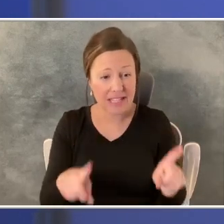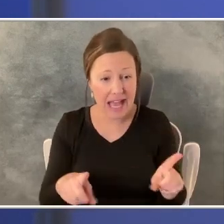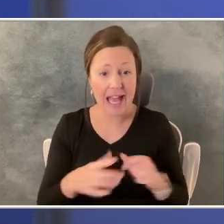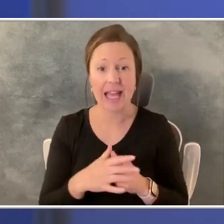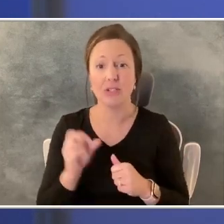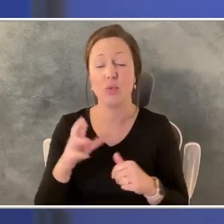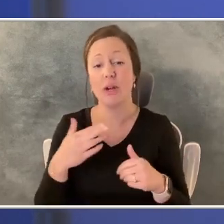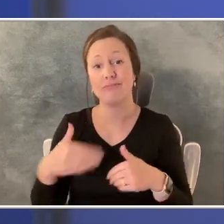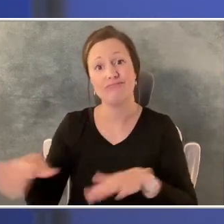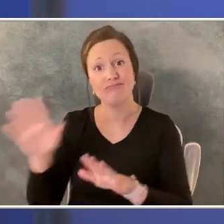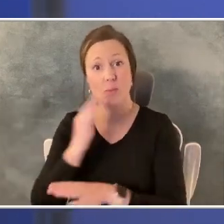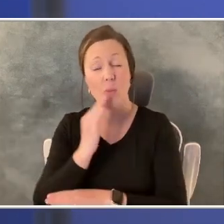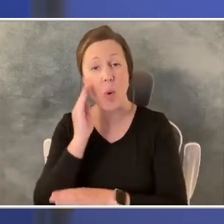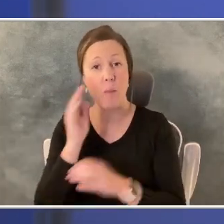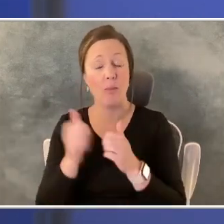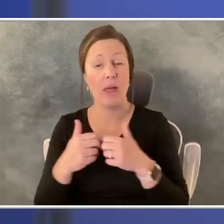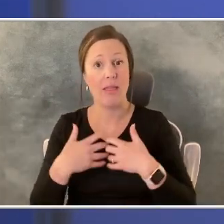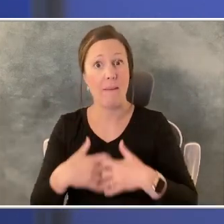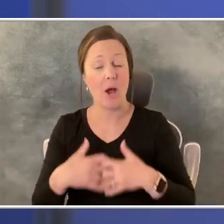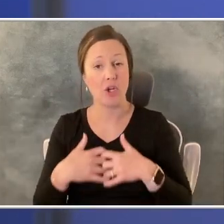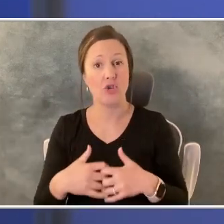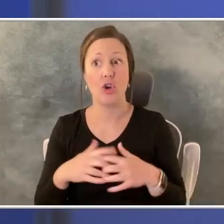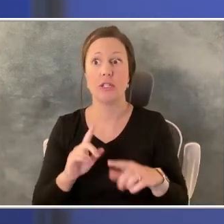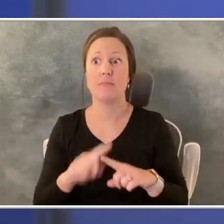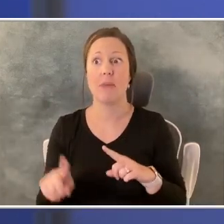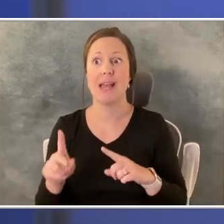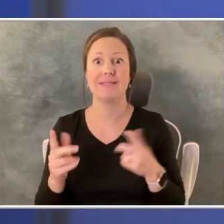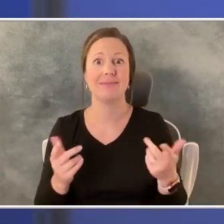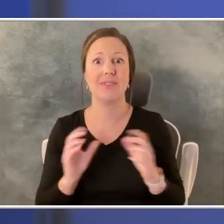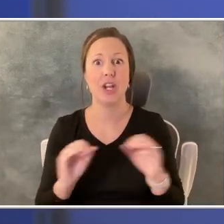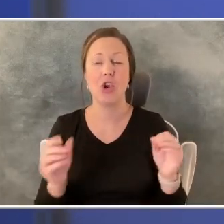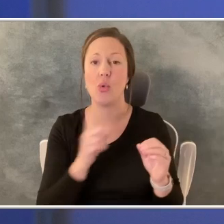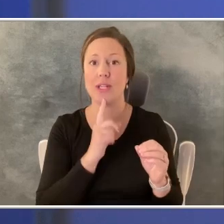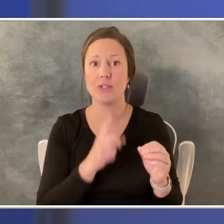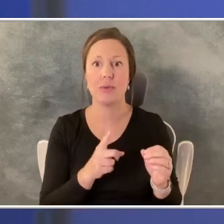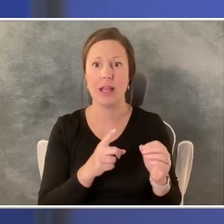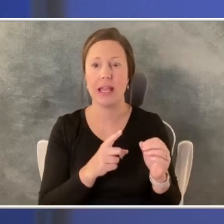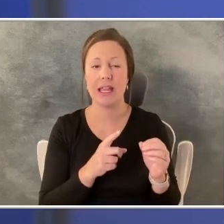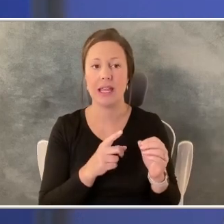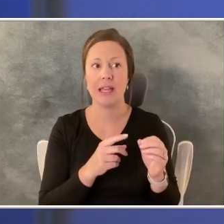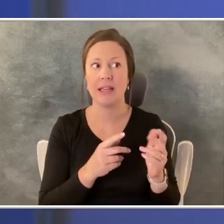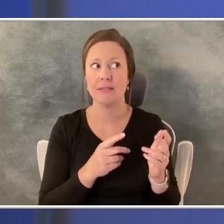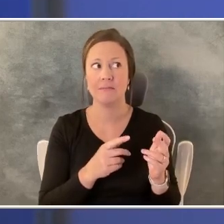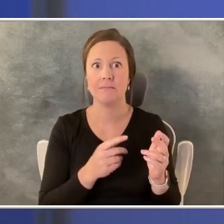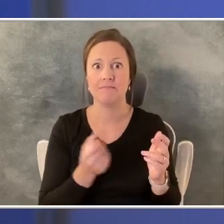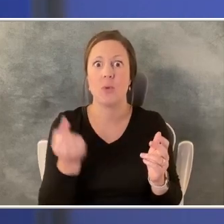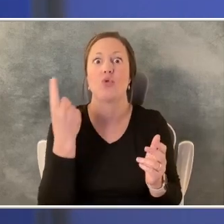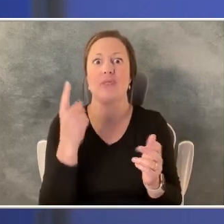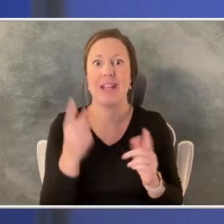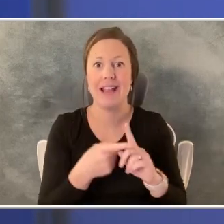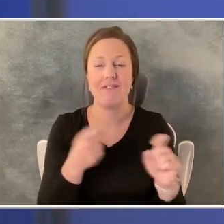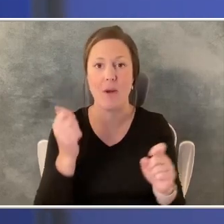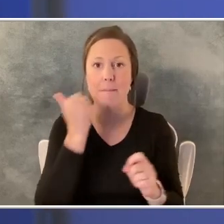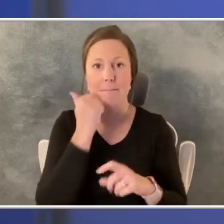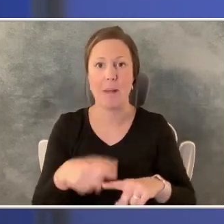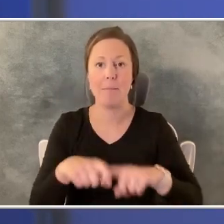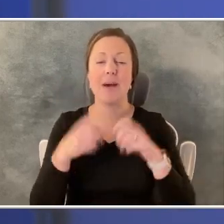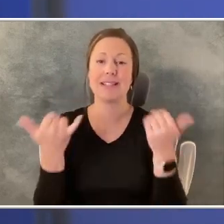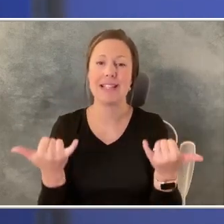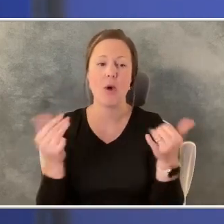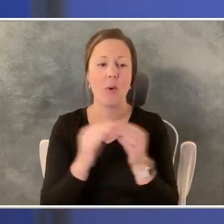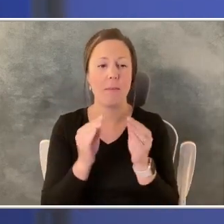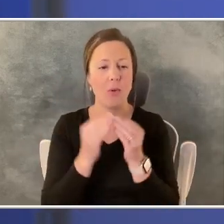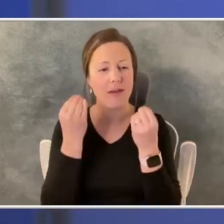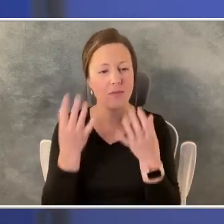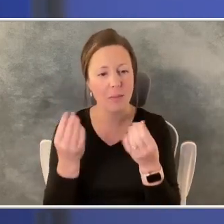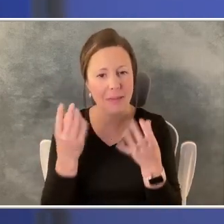to work up these symptoms, but no one's kind of connecting the dots or haven't, but now that the information's getting out there, we're having a better understanding.